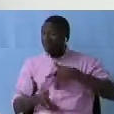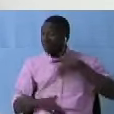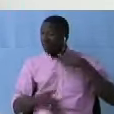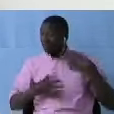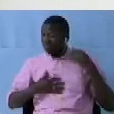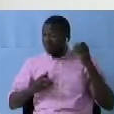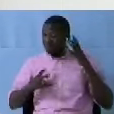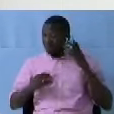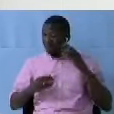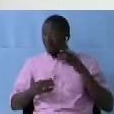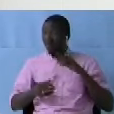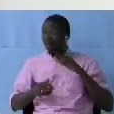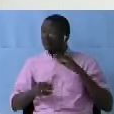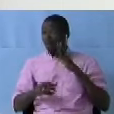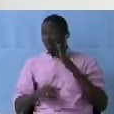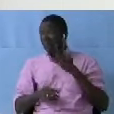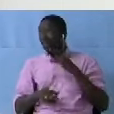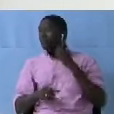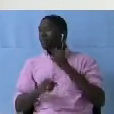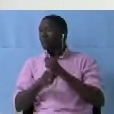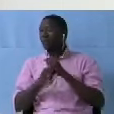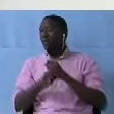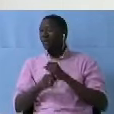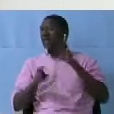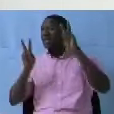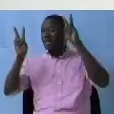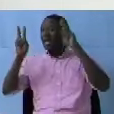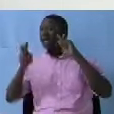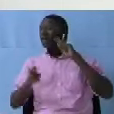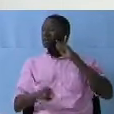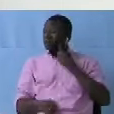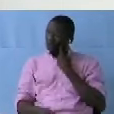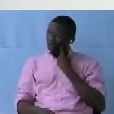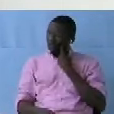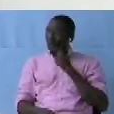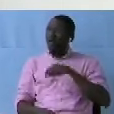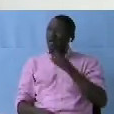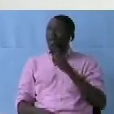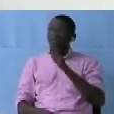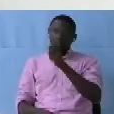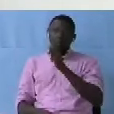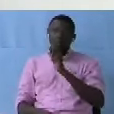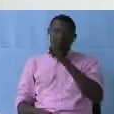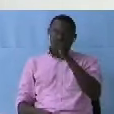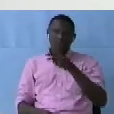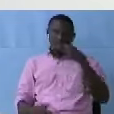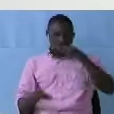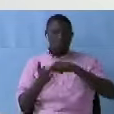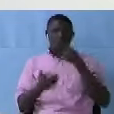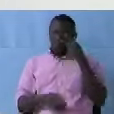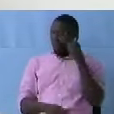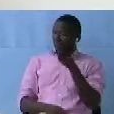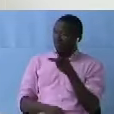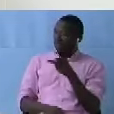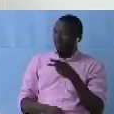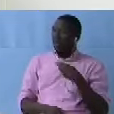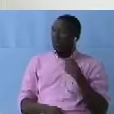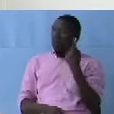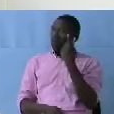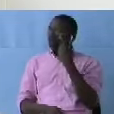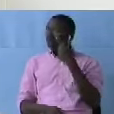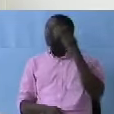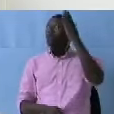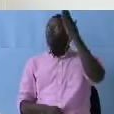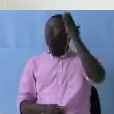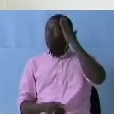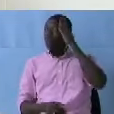dafa ruslo ki nga xamne modi njiti rew mi taxawon nonu ak ki nga xamne moy taskati hibar. And only God knows what the